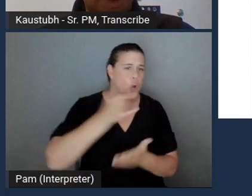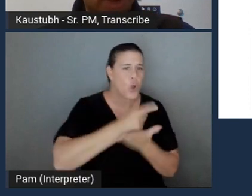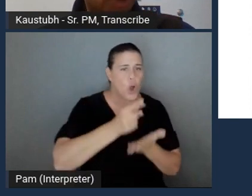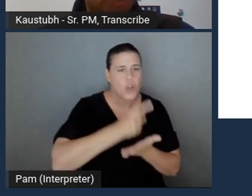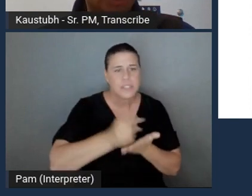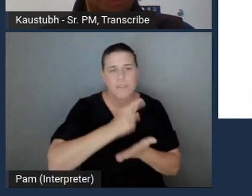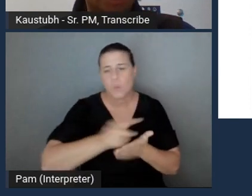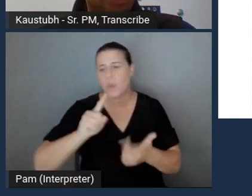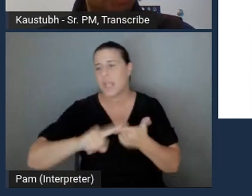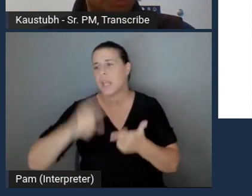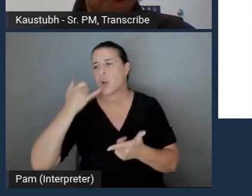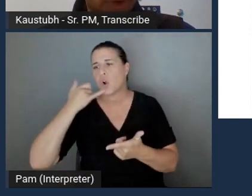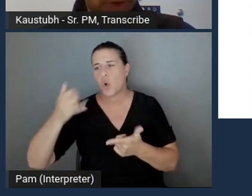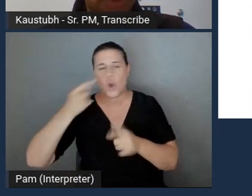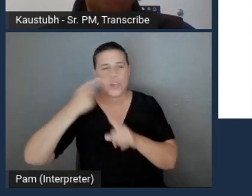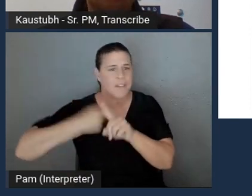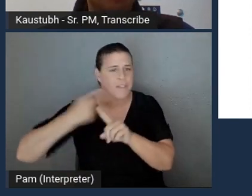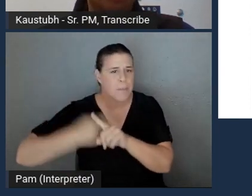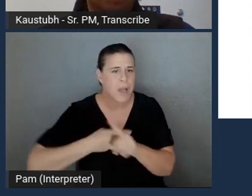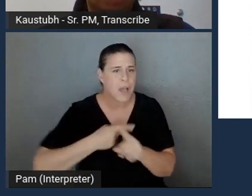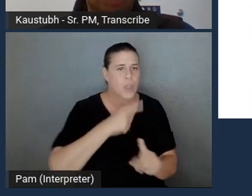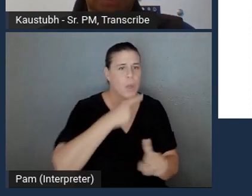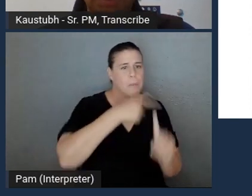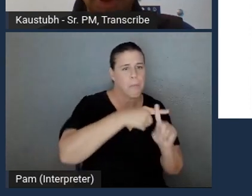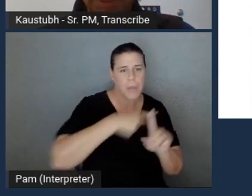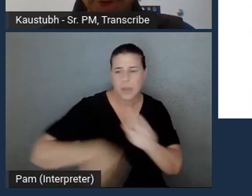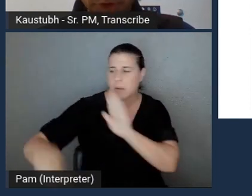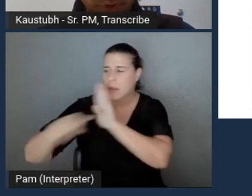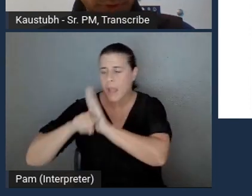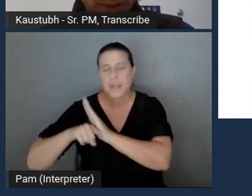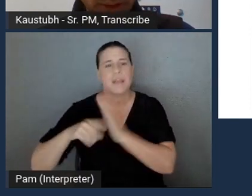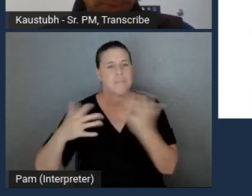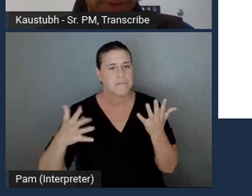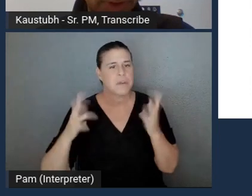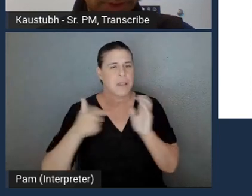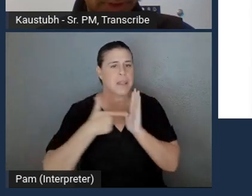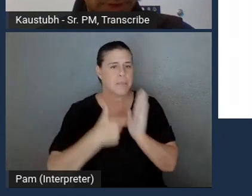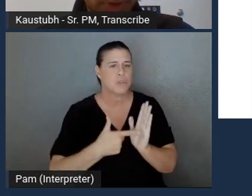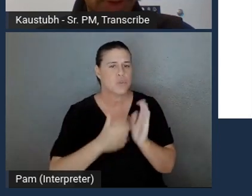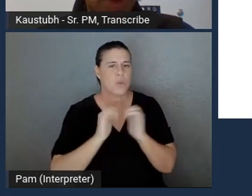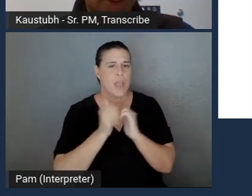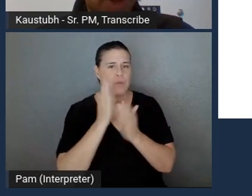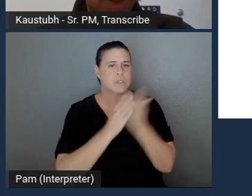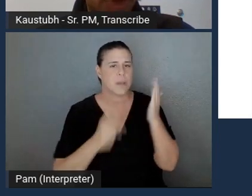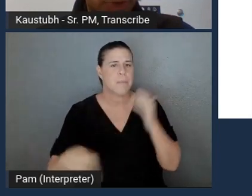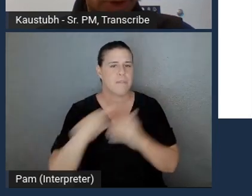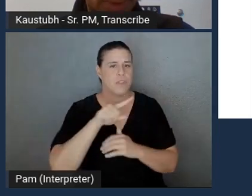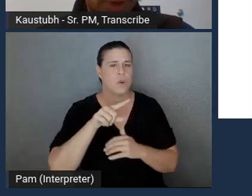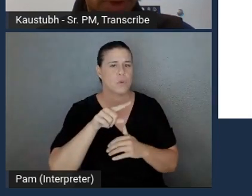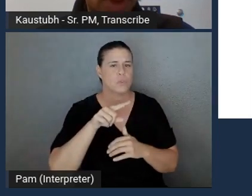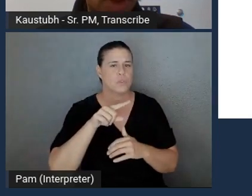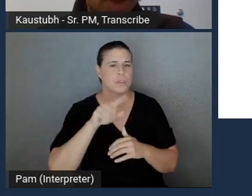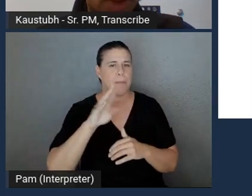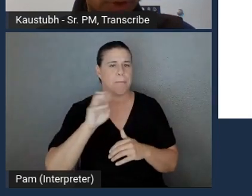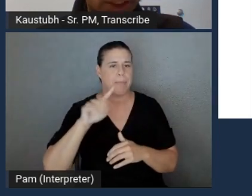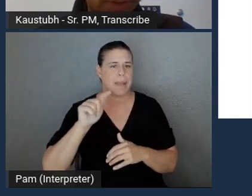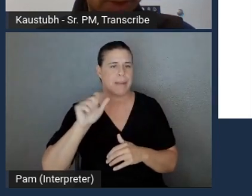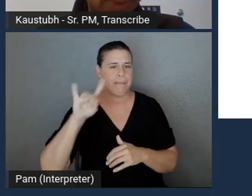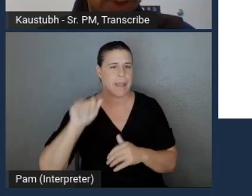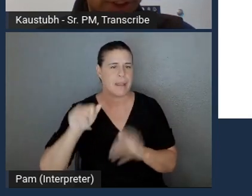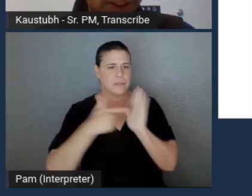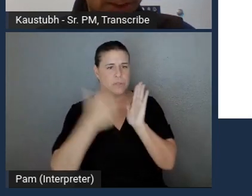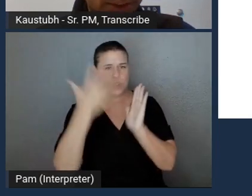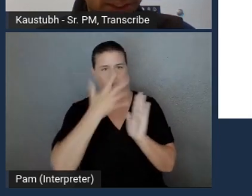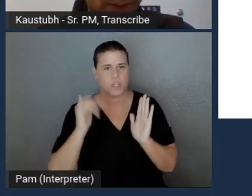and really track what's going right, what's going wrong. Let me just show you how some of these rich metadata shows up here. So you have